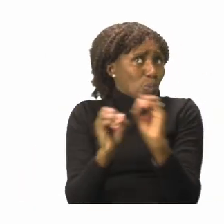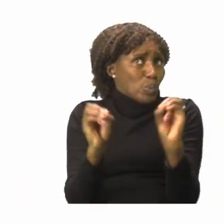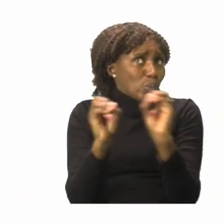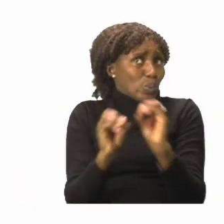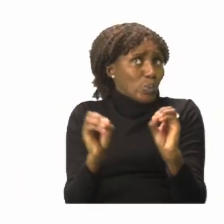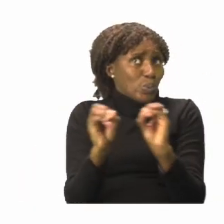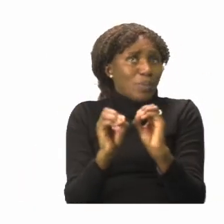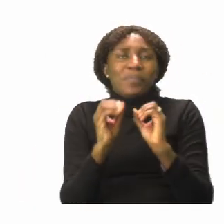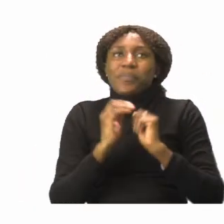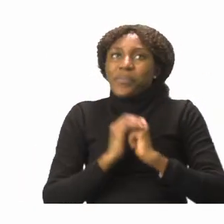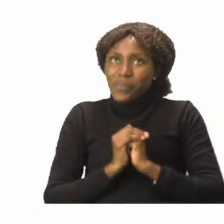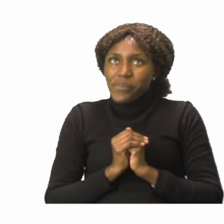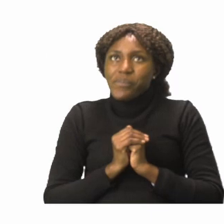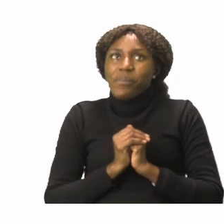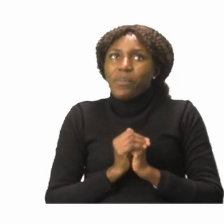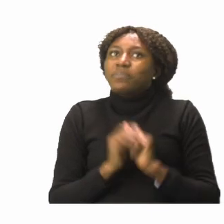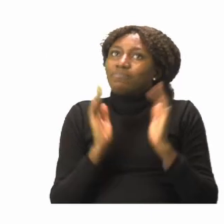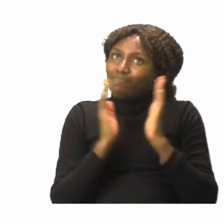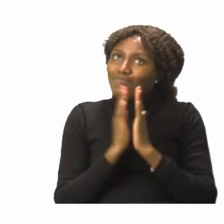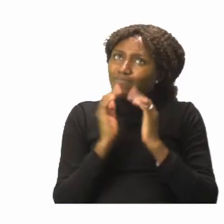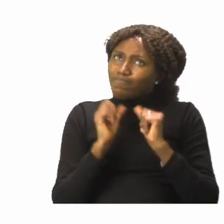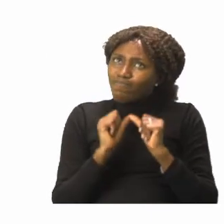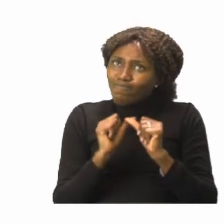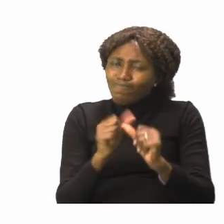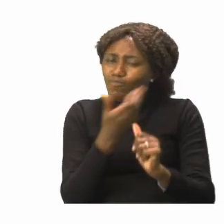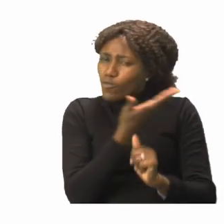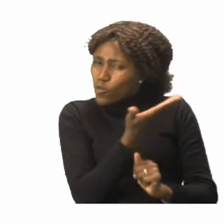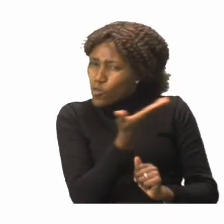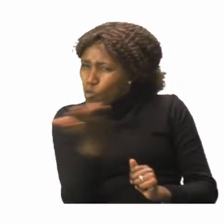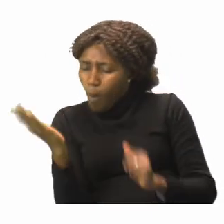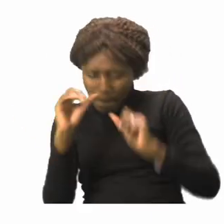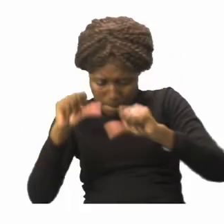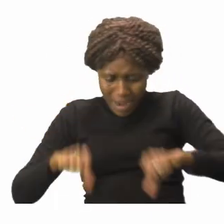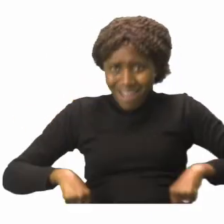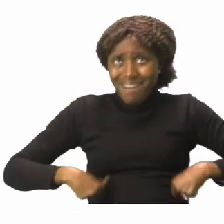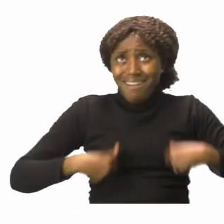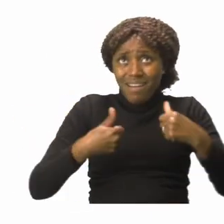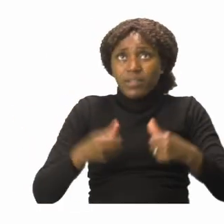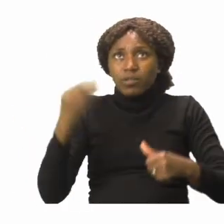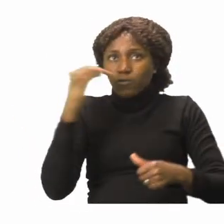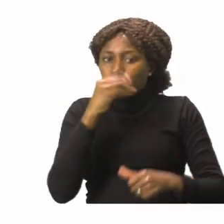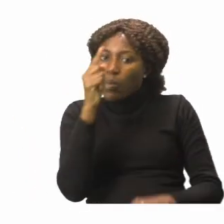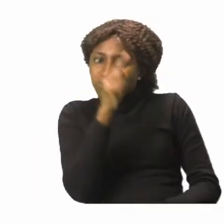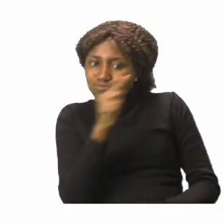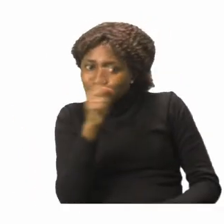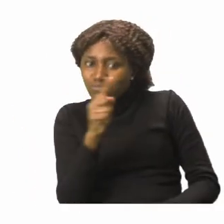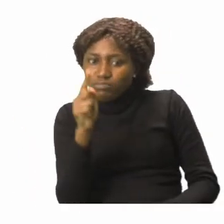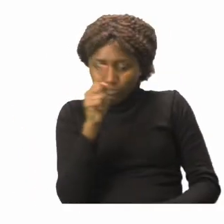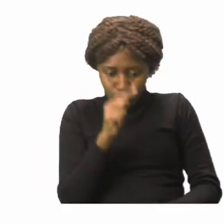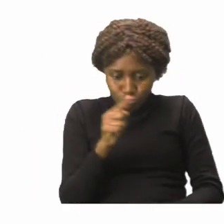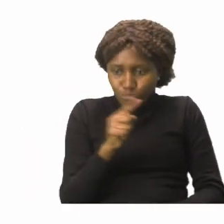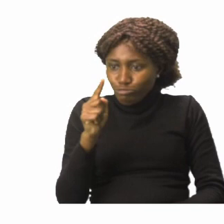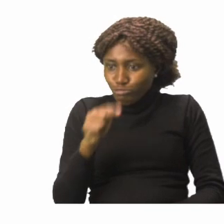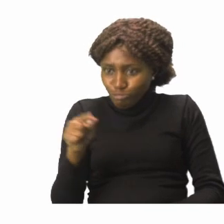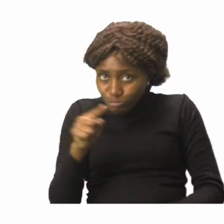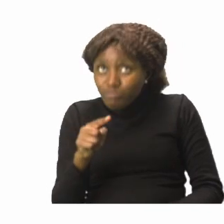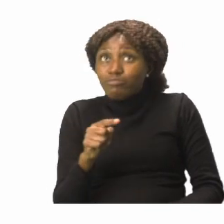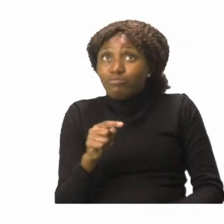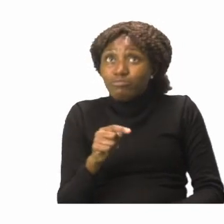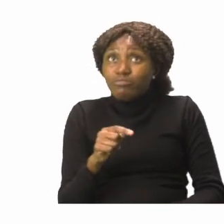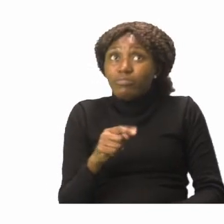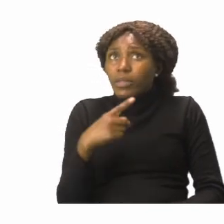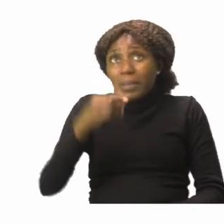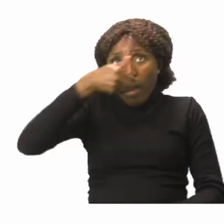So I want you to continue circling all the healthy foods, which means we will not be circling